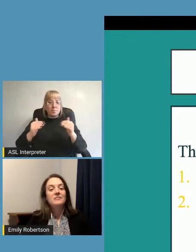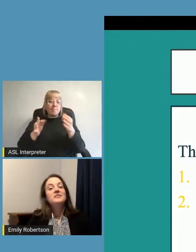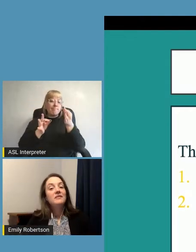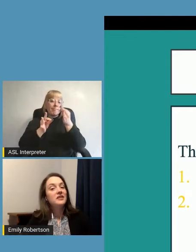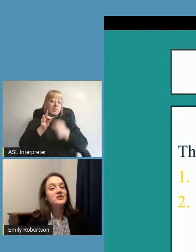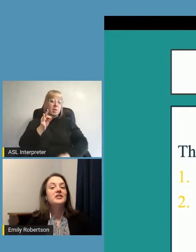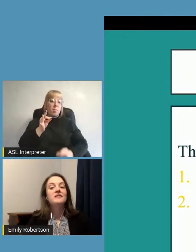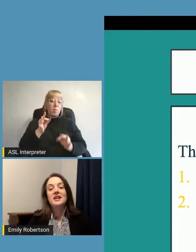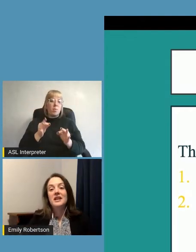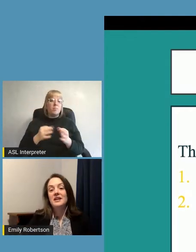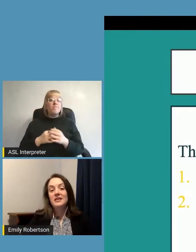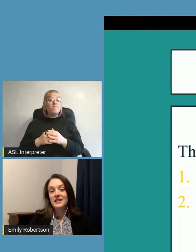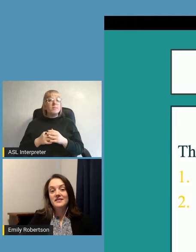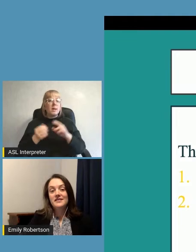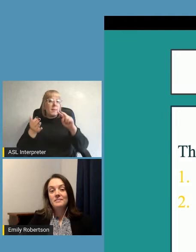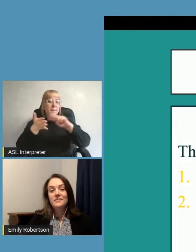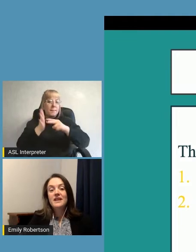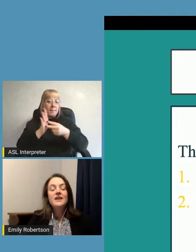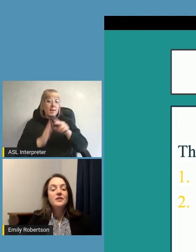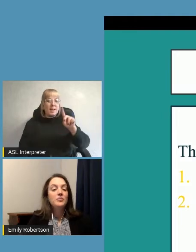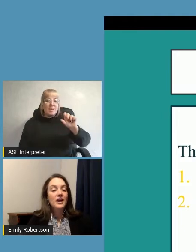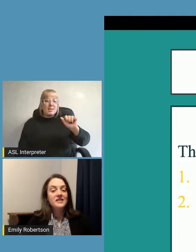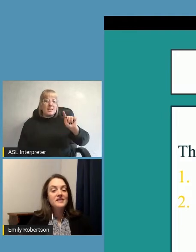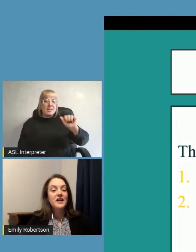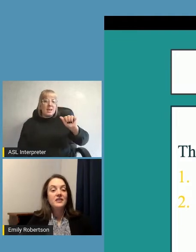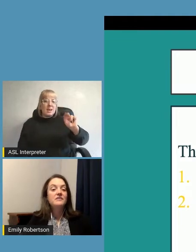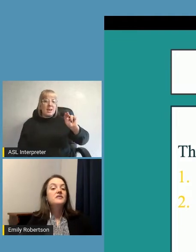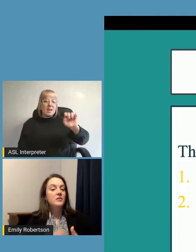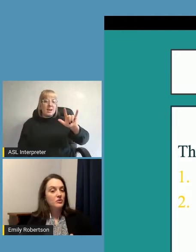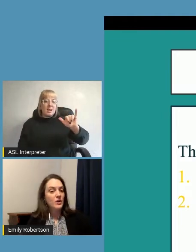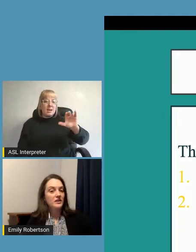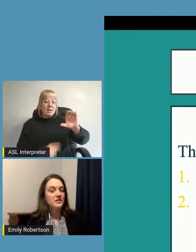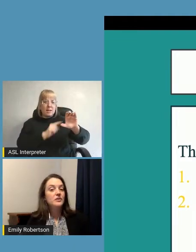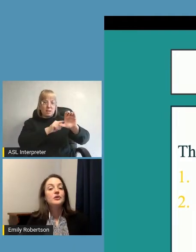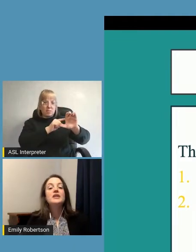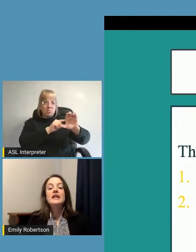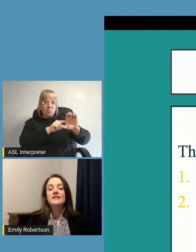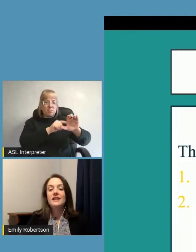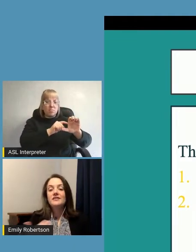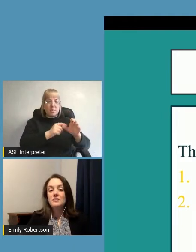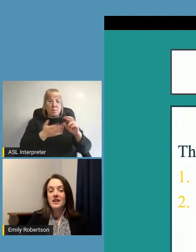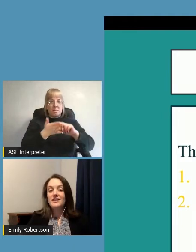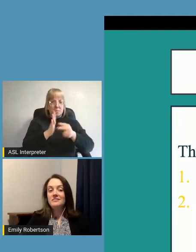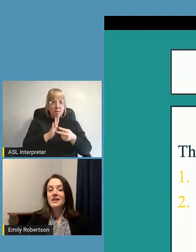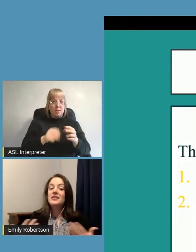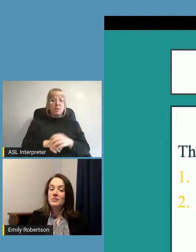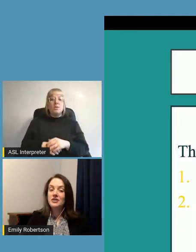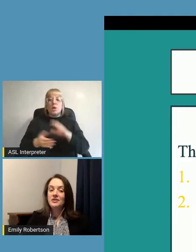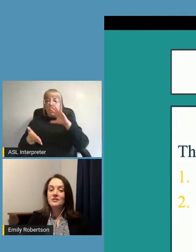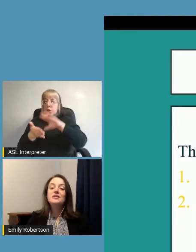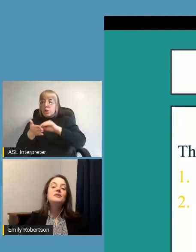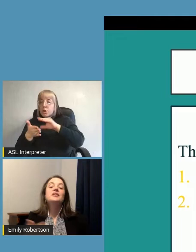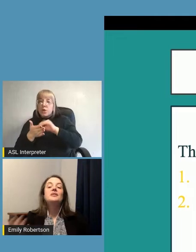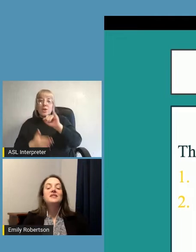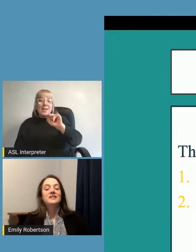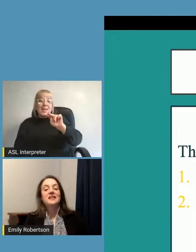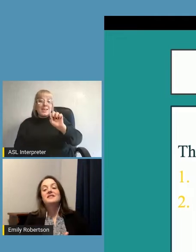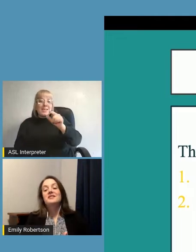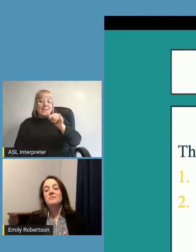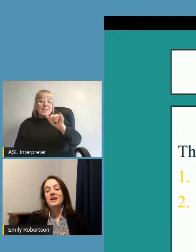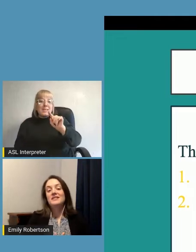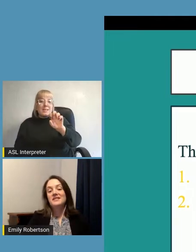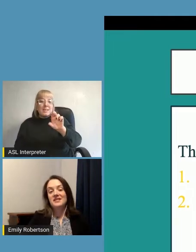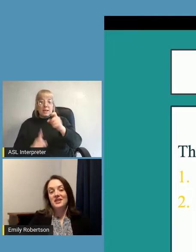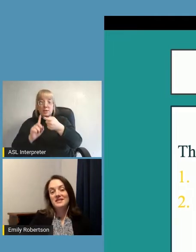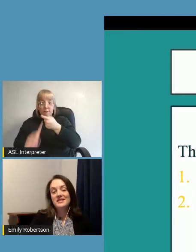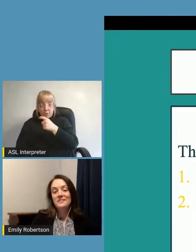simple definition of data analytics. The process of, number one, learning insights from data, and number two, using those